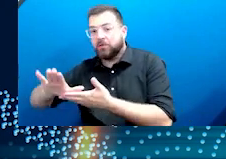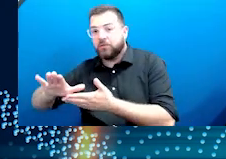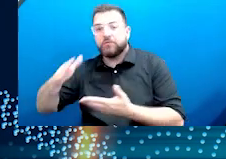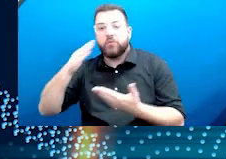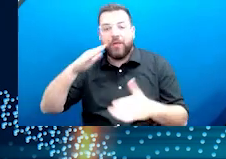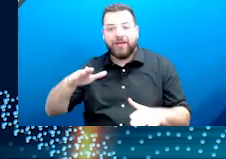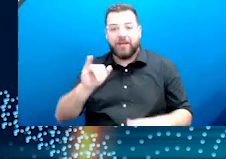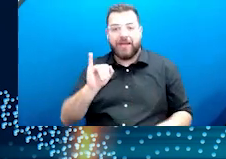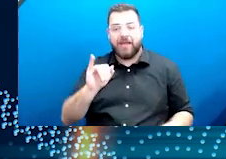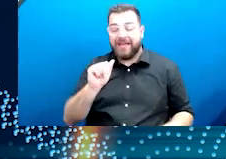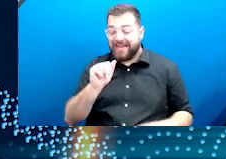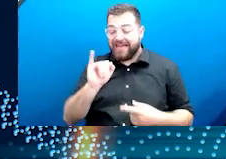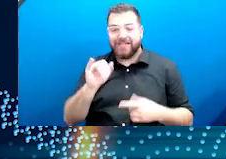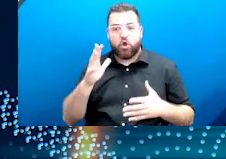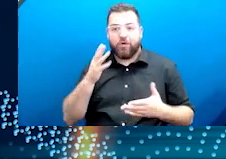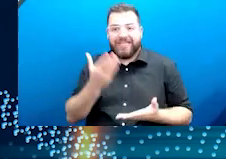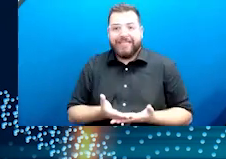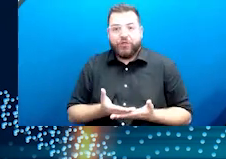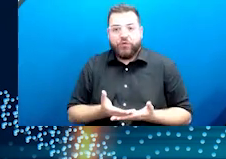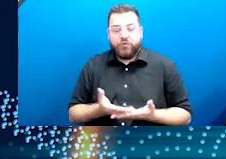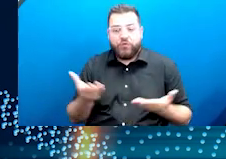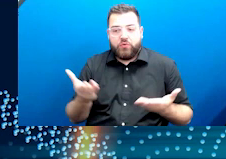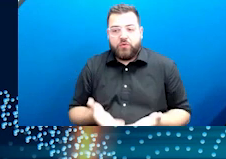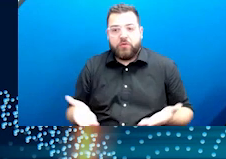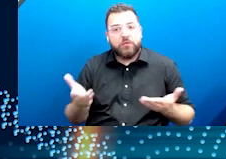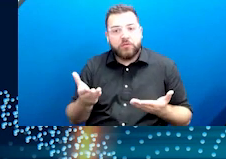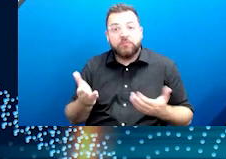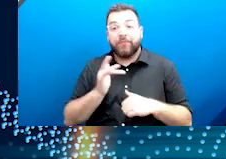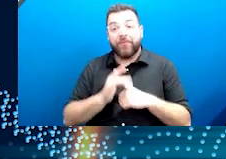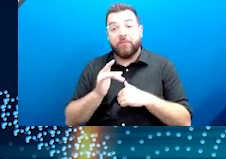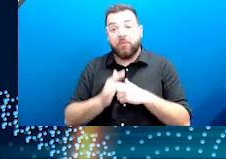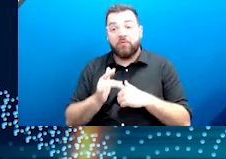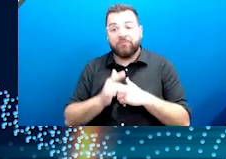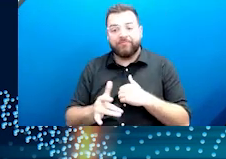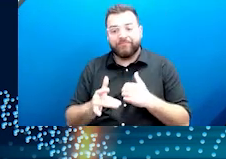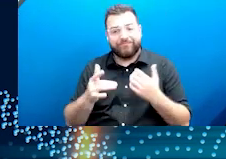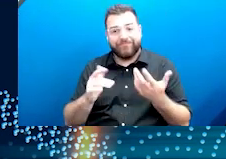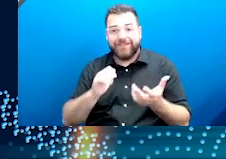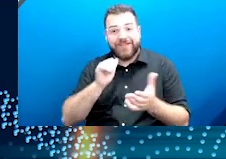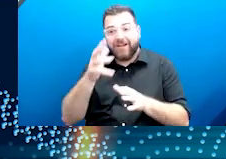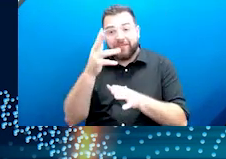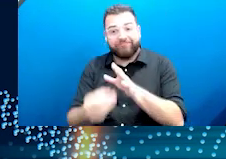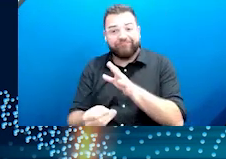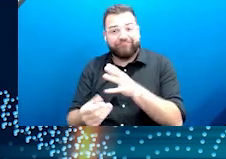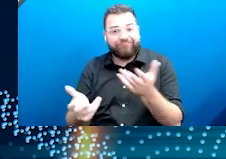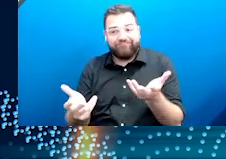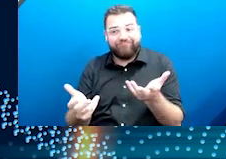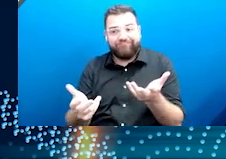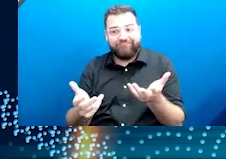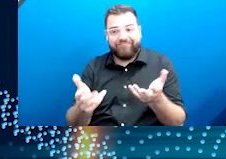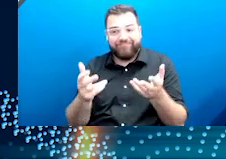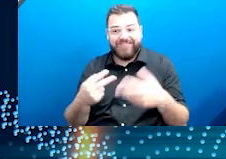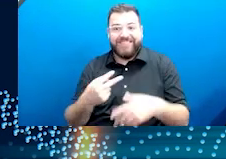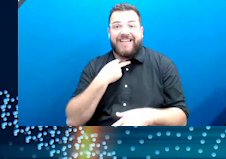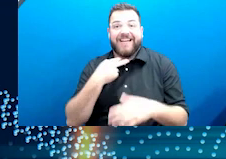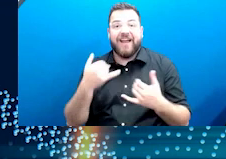here and it is available. It's not going anywhere anytime soon. Second,